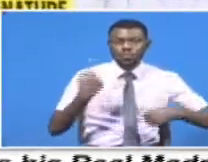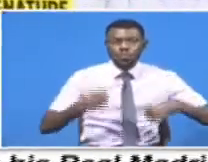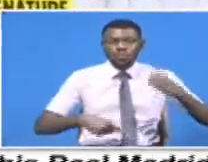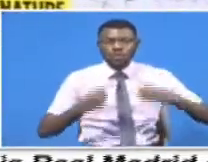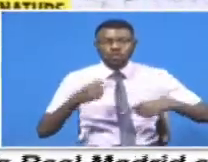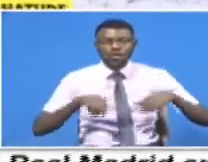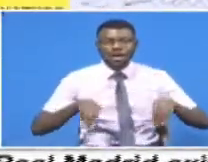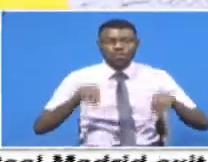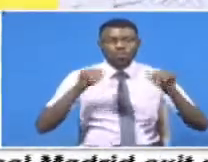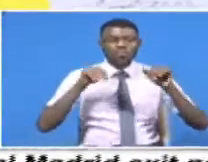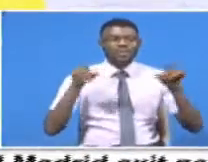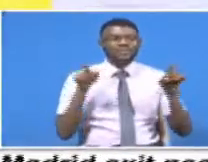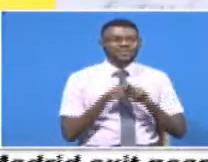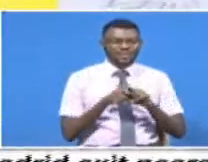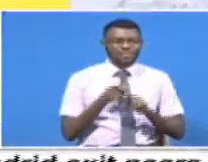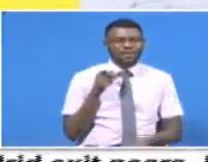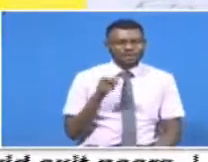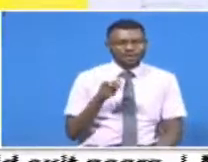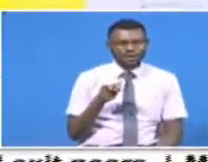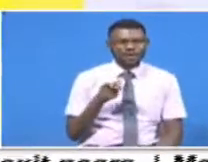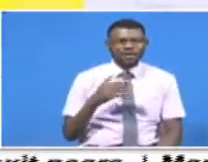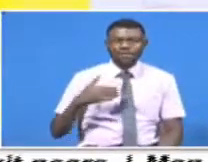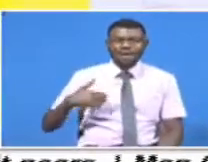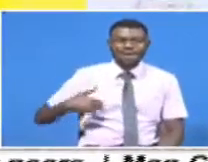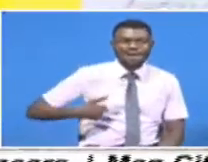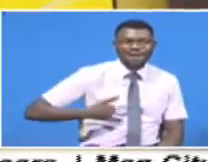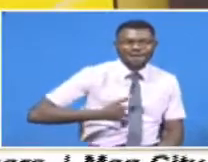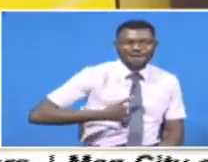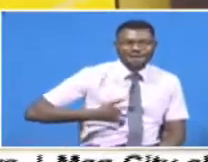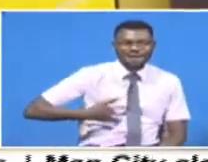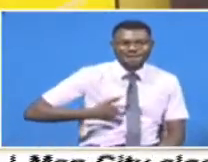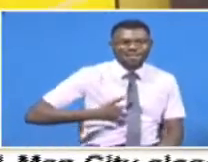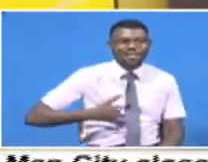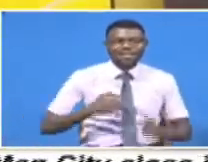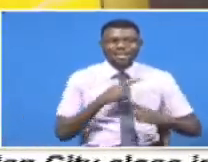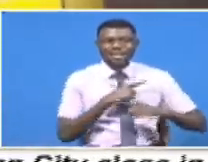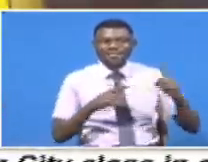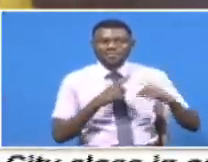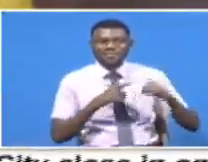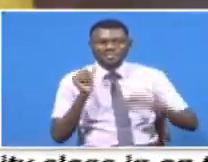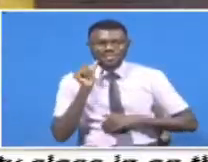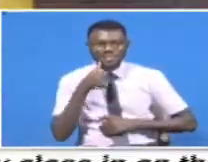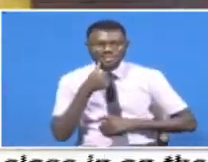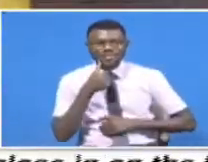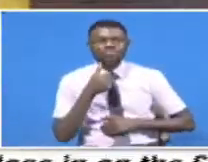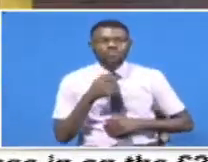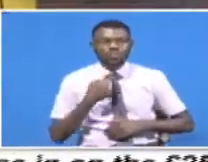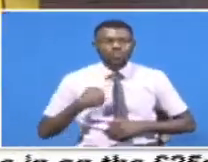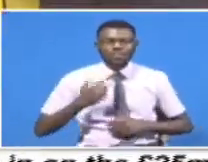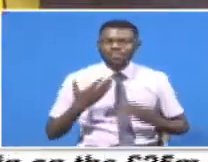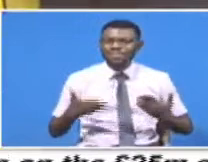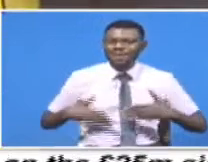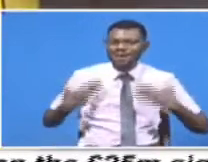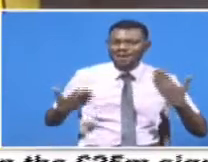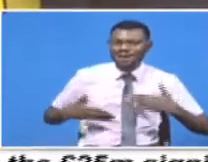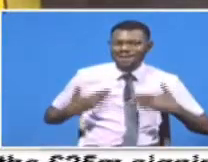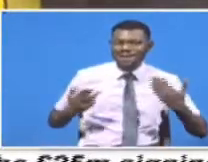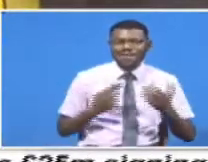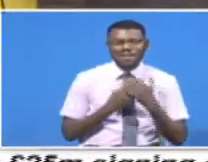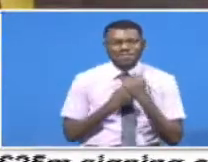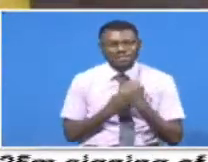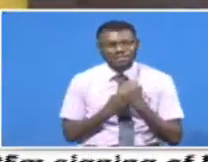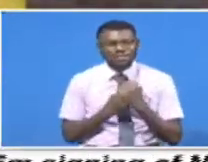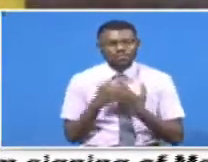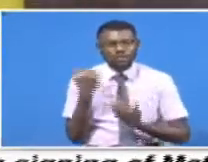competition. And, you know, it's an entire rugby experience. We are excited for this partnership, yeah, to support the growth of